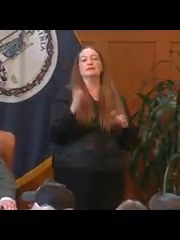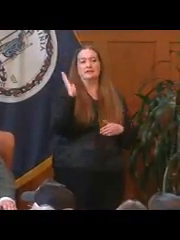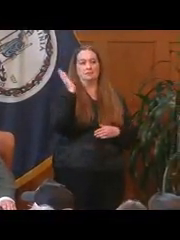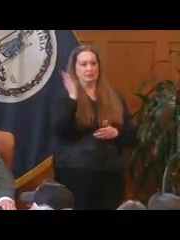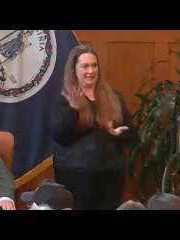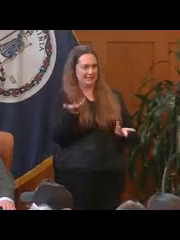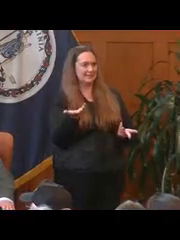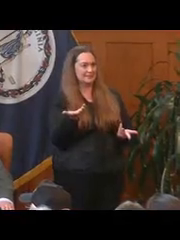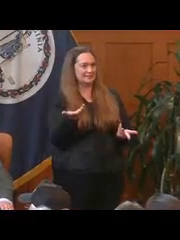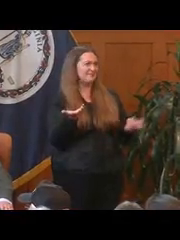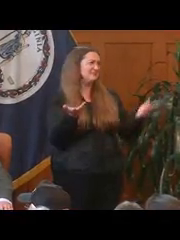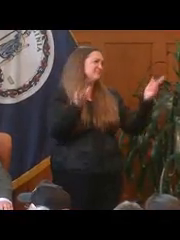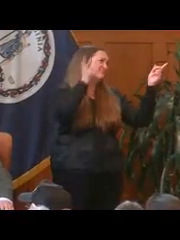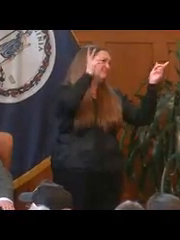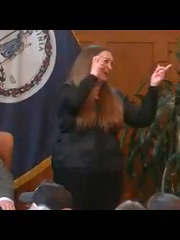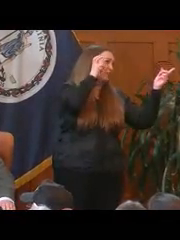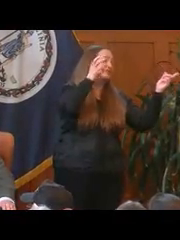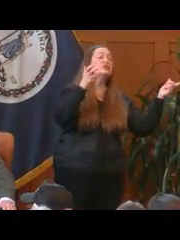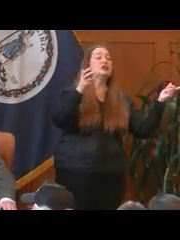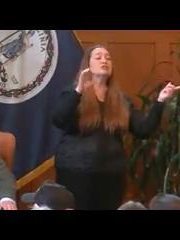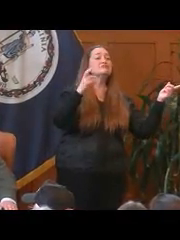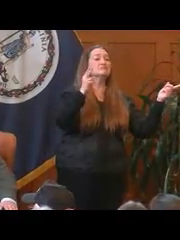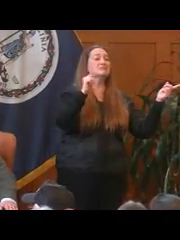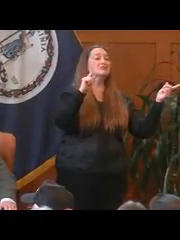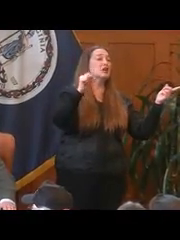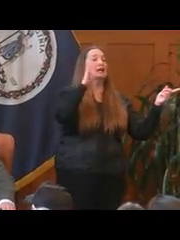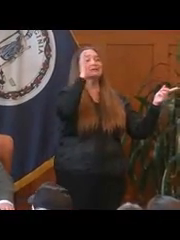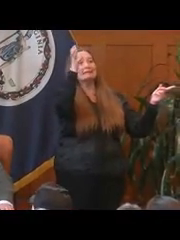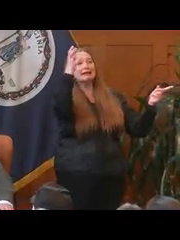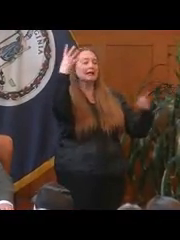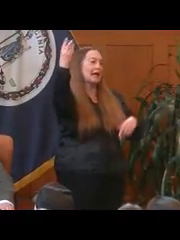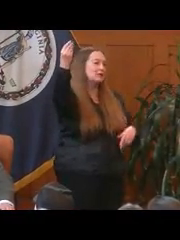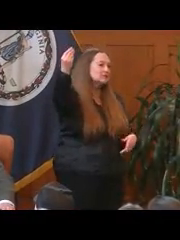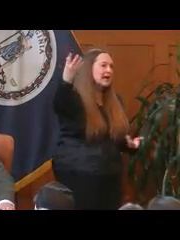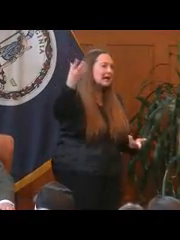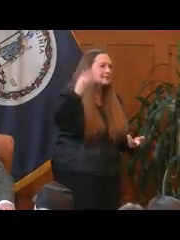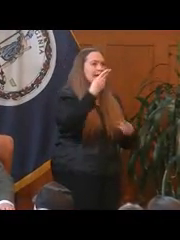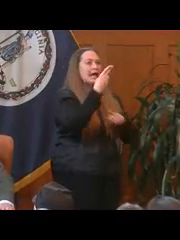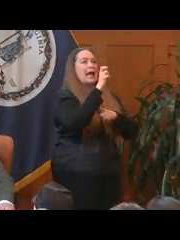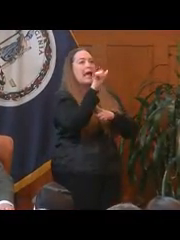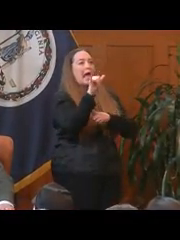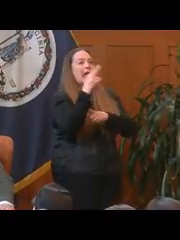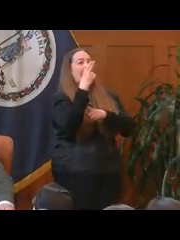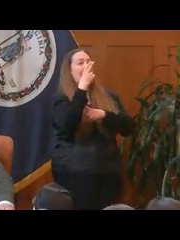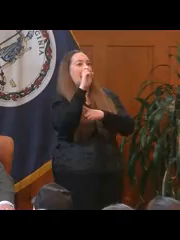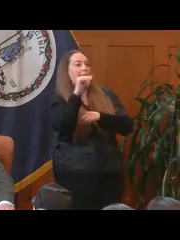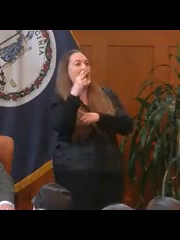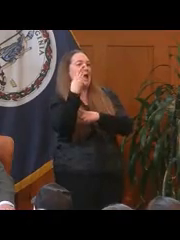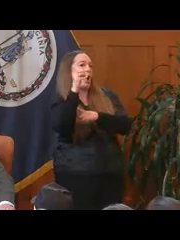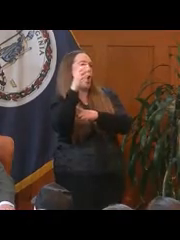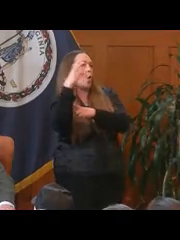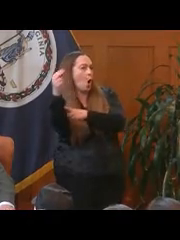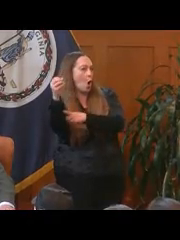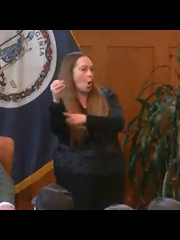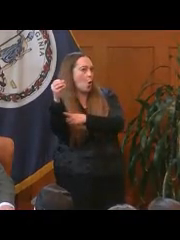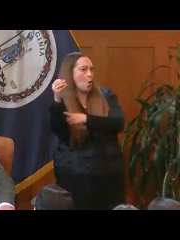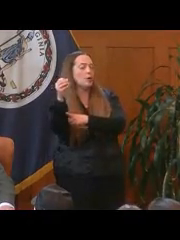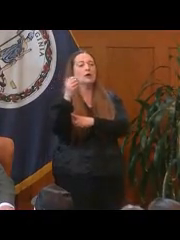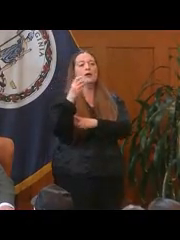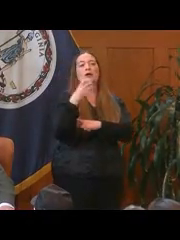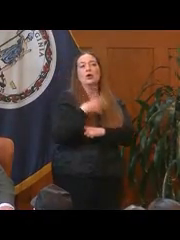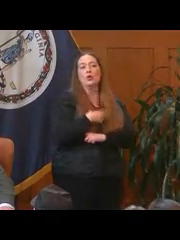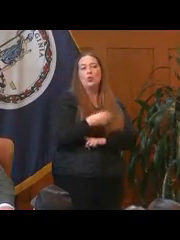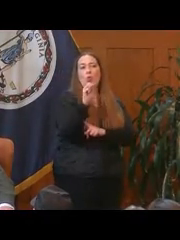some chants outside that now you've all heard. Hey, hey, ho, ho, white supremacy got to go. And my chief of staff said